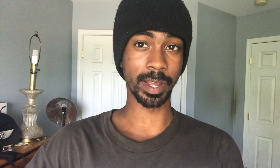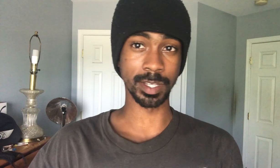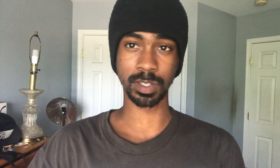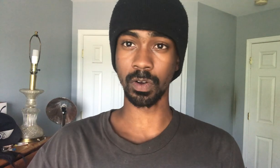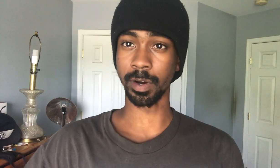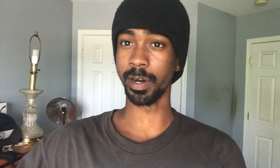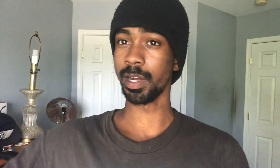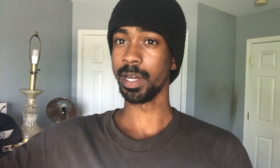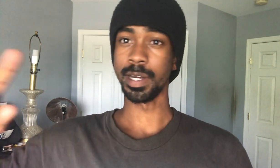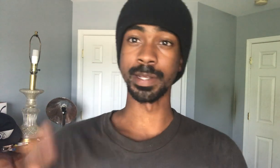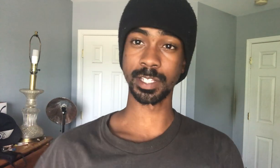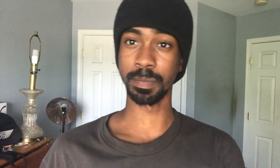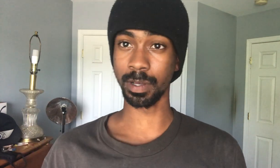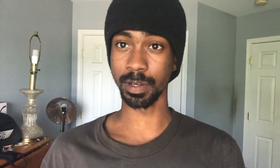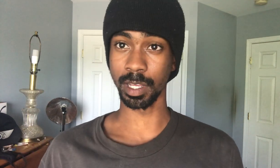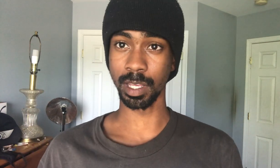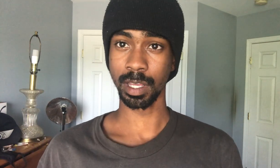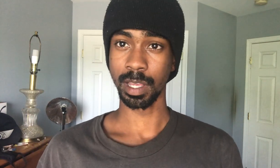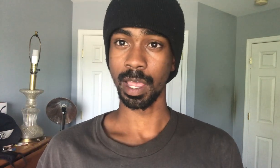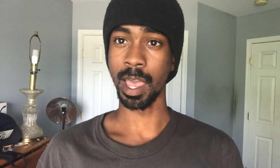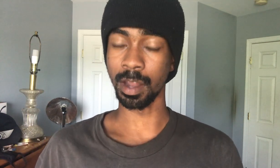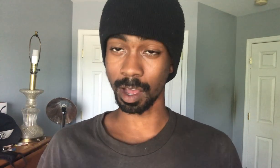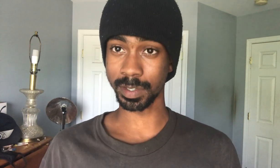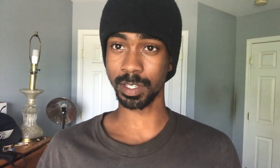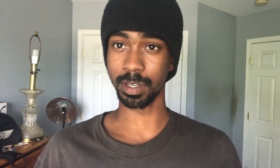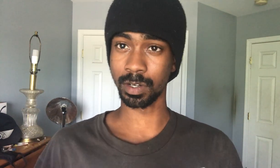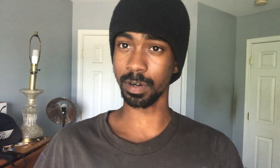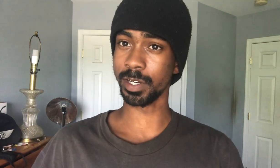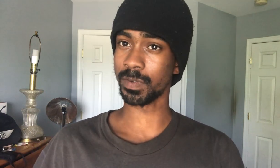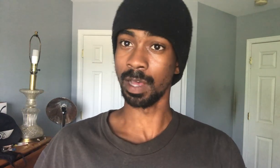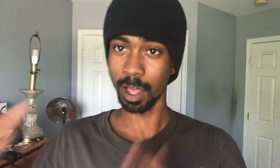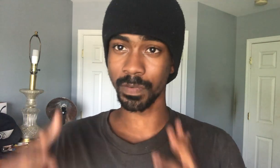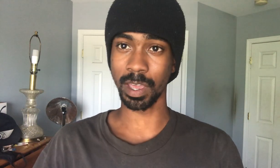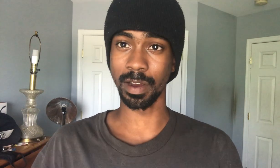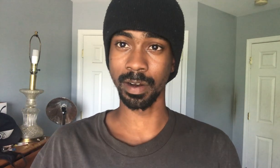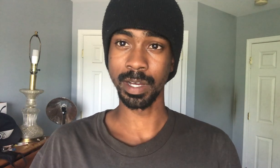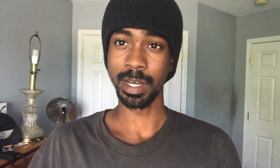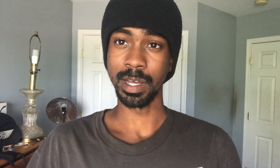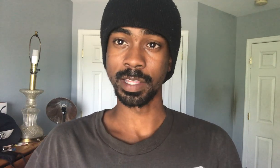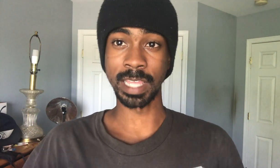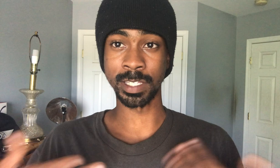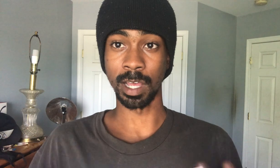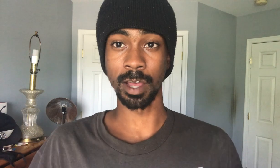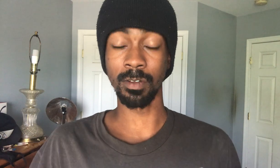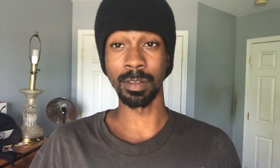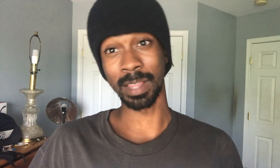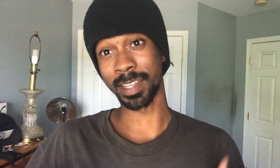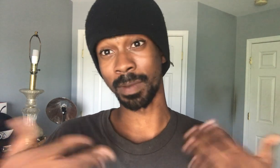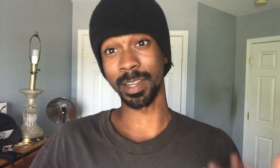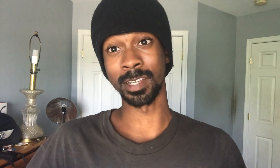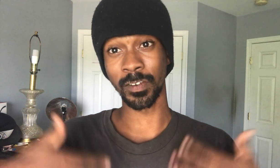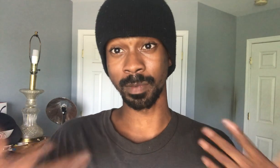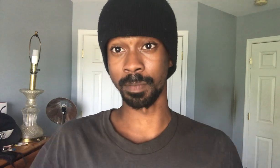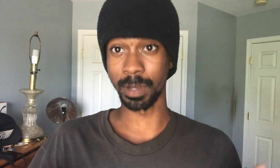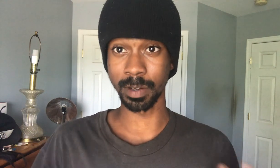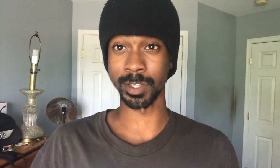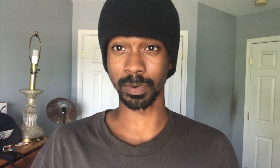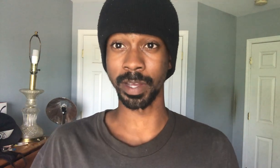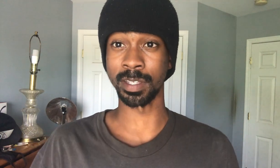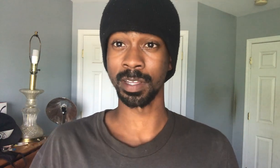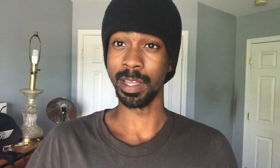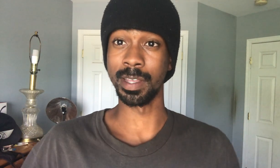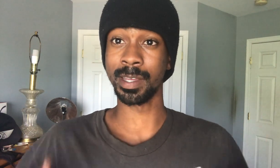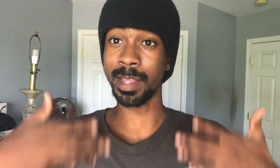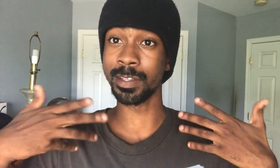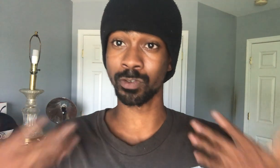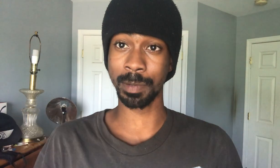upon race or disability. And obviously, of course, for healthcare, that's unlike by the government buildings,